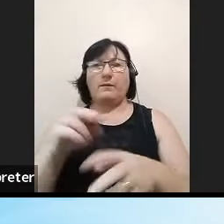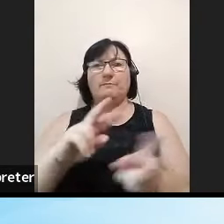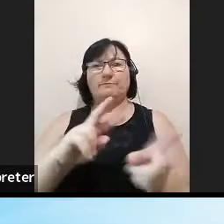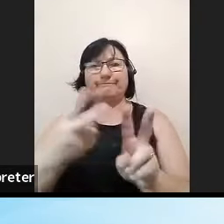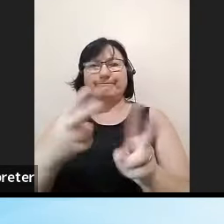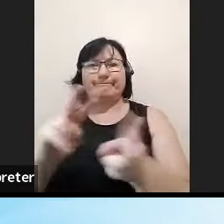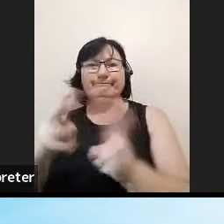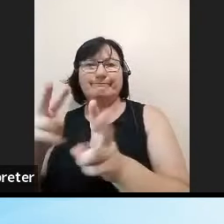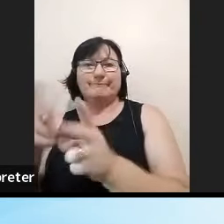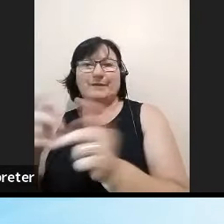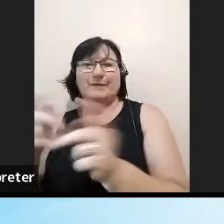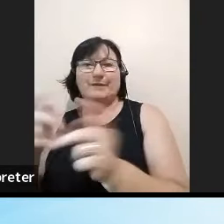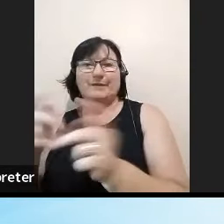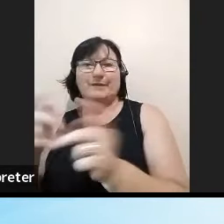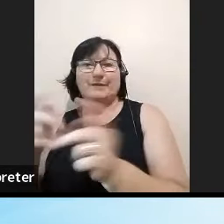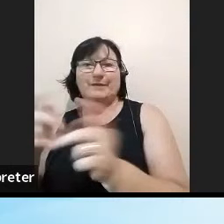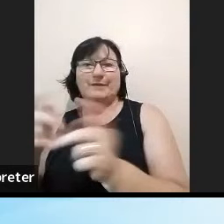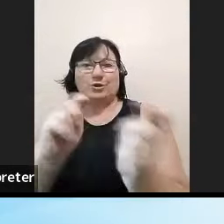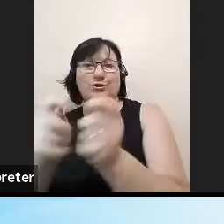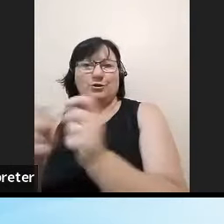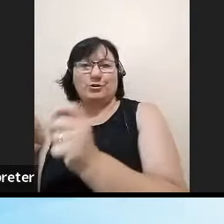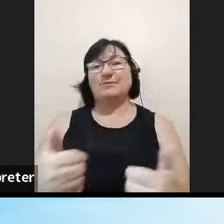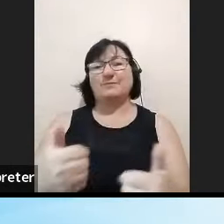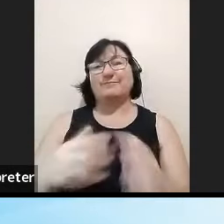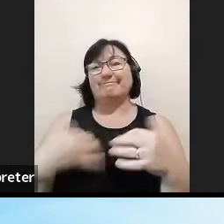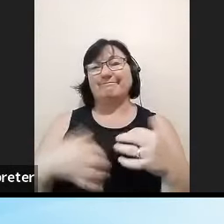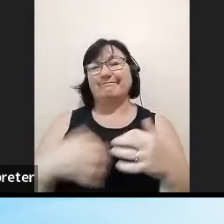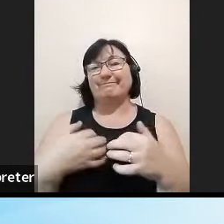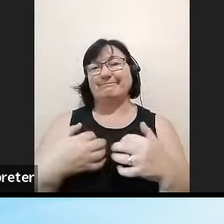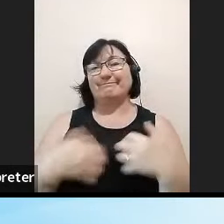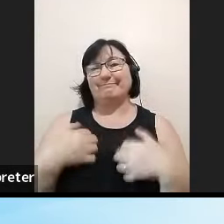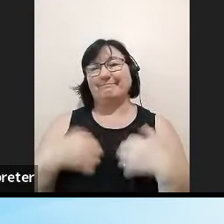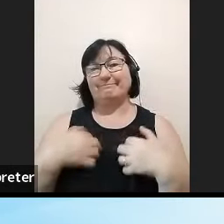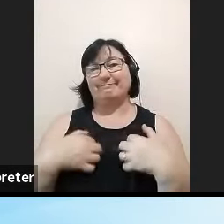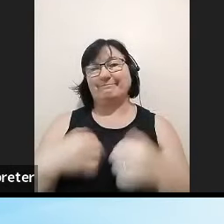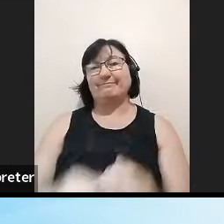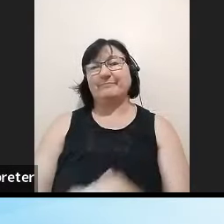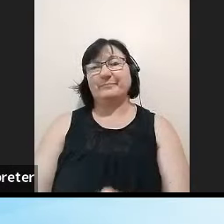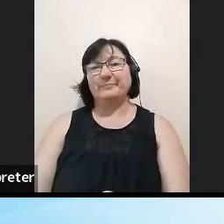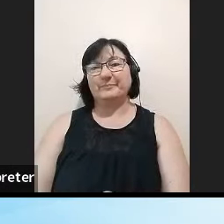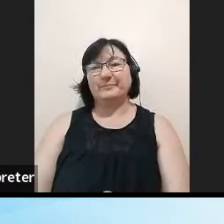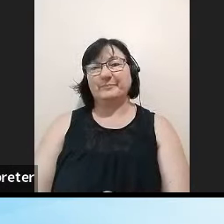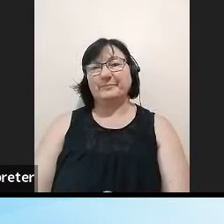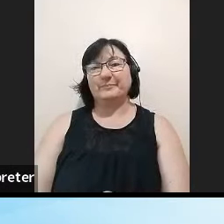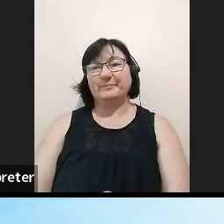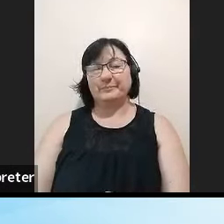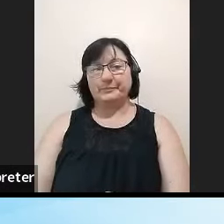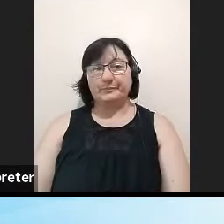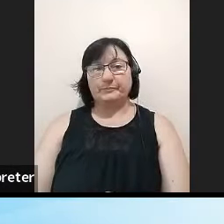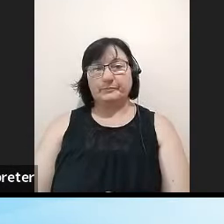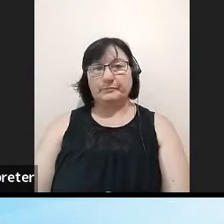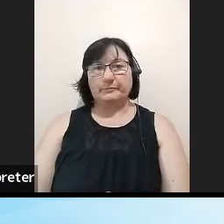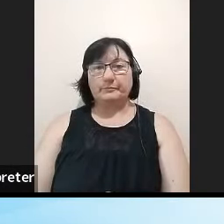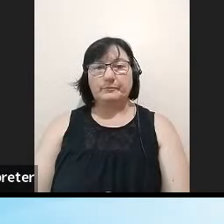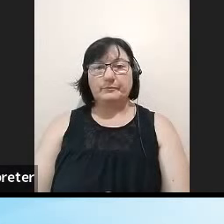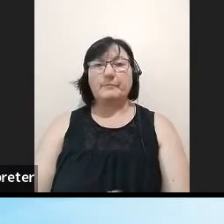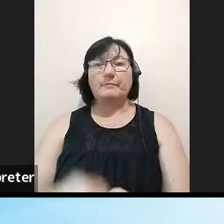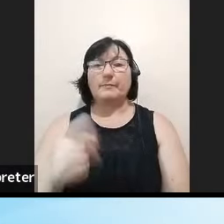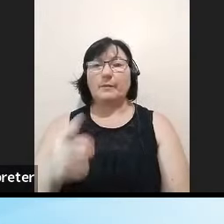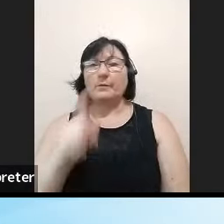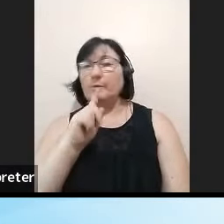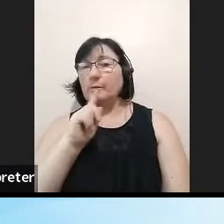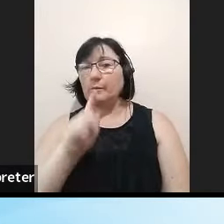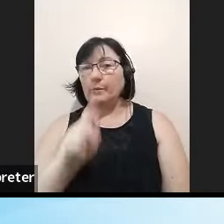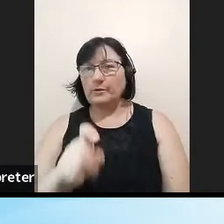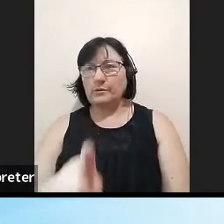will proceed to Harry. Harry, we've got a question also is coming from Anonymous. Anonymous is saying, what is the application